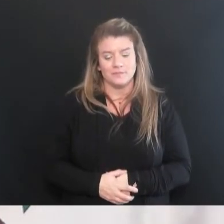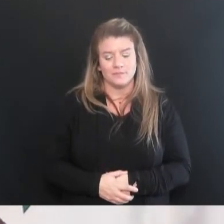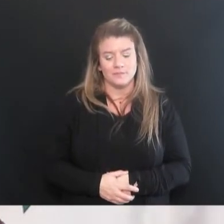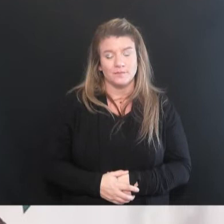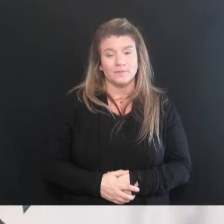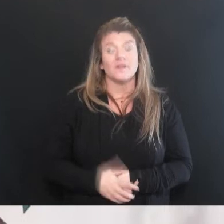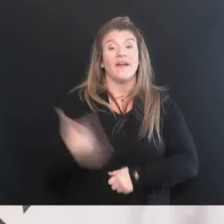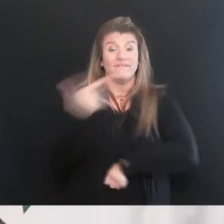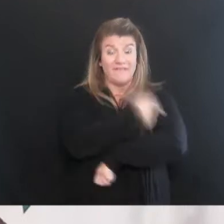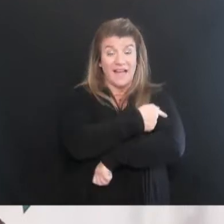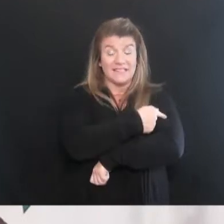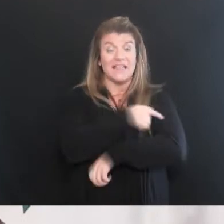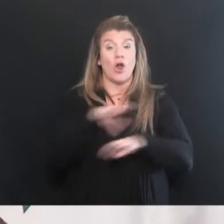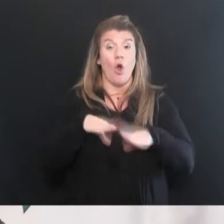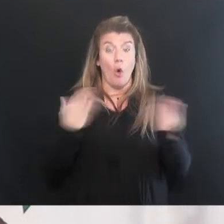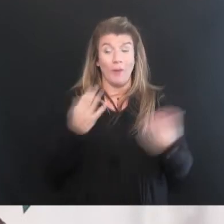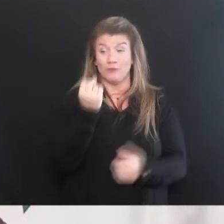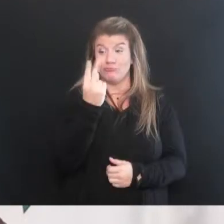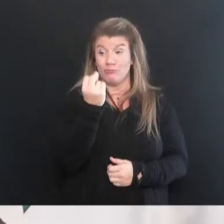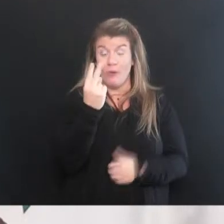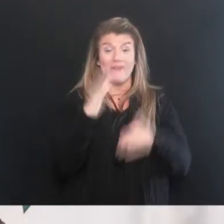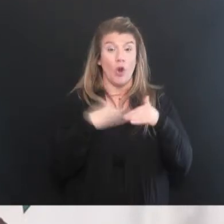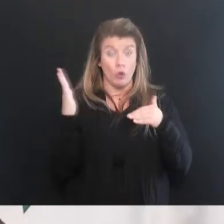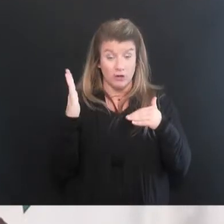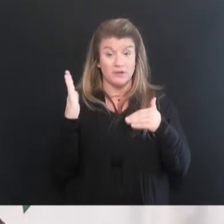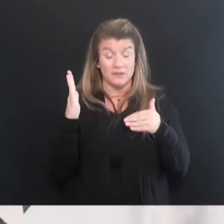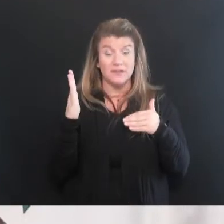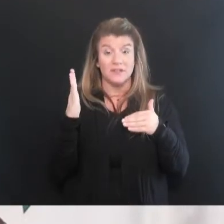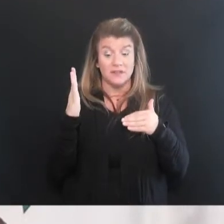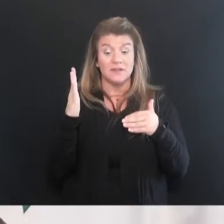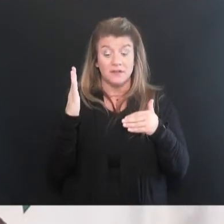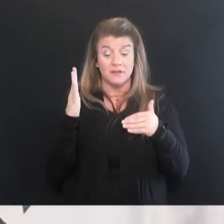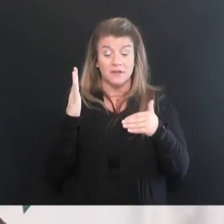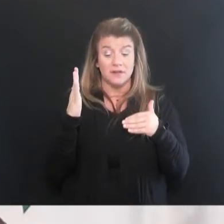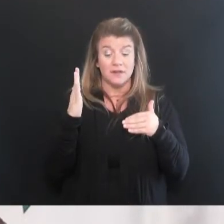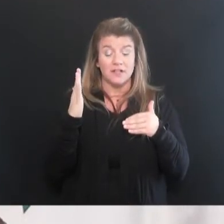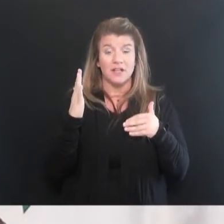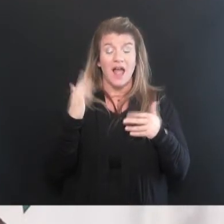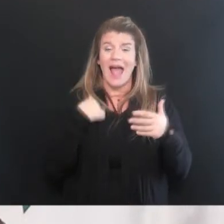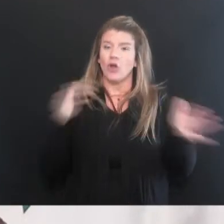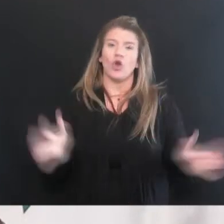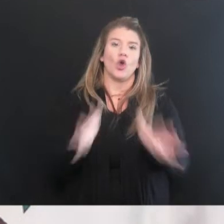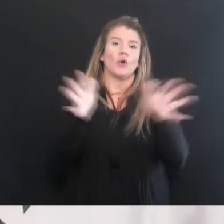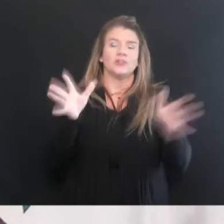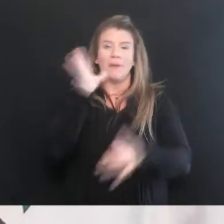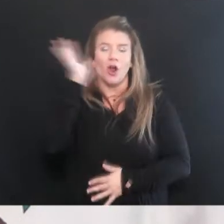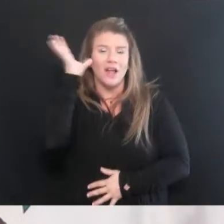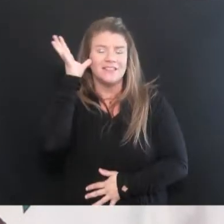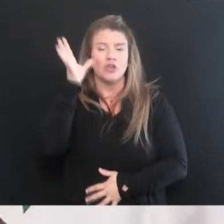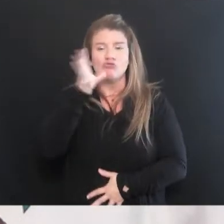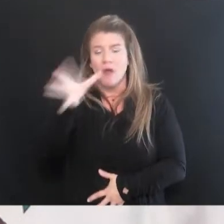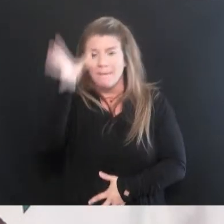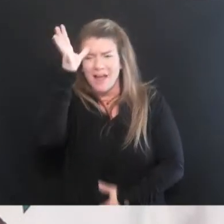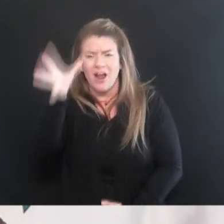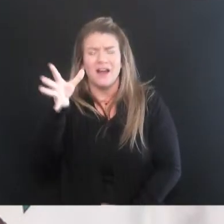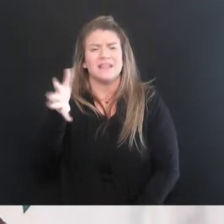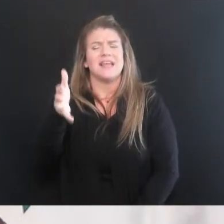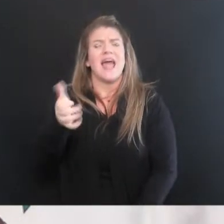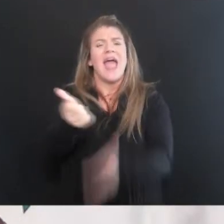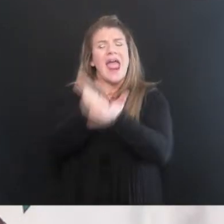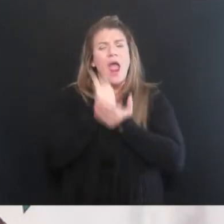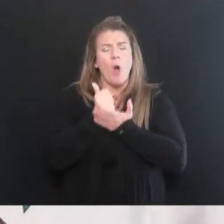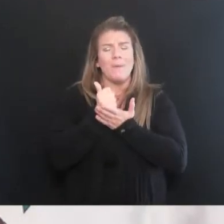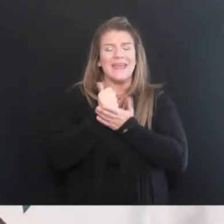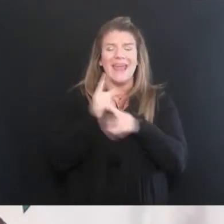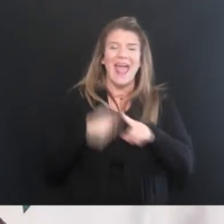Okay, the vaccine eligibility 12 and older, you know, I encourage our parents, grandparents to help me get